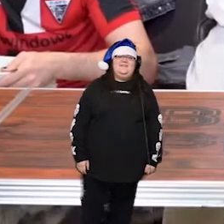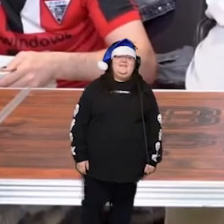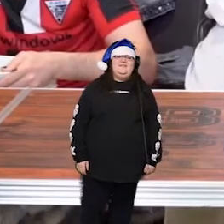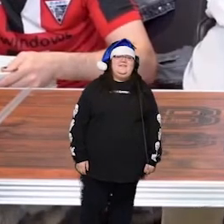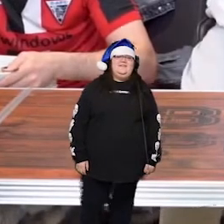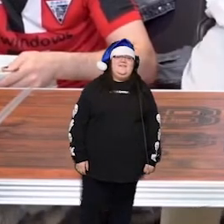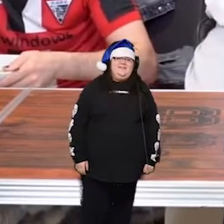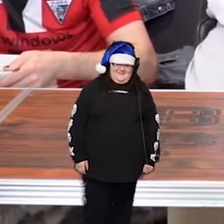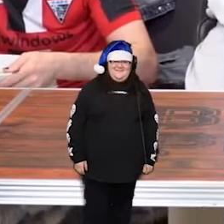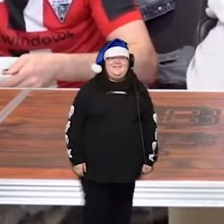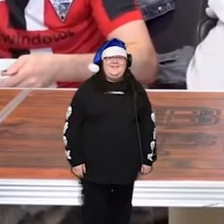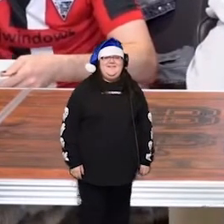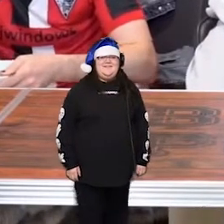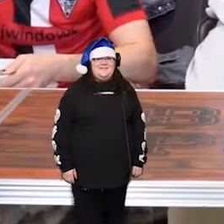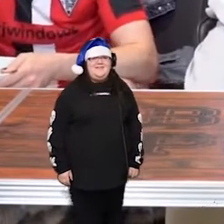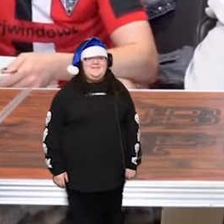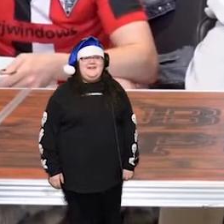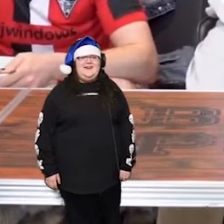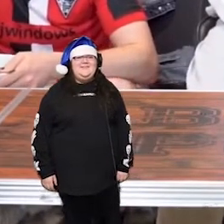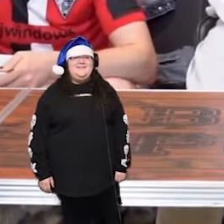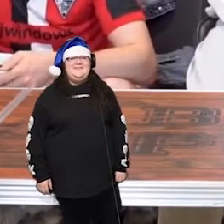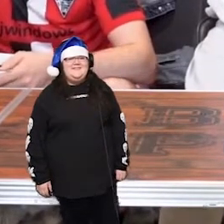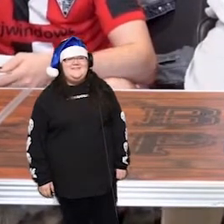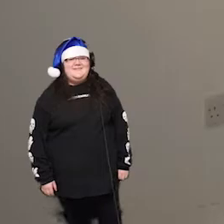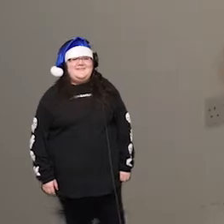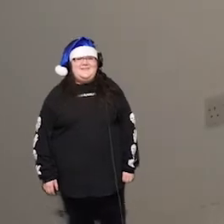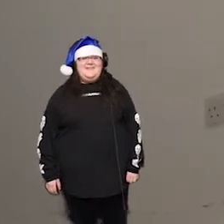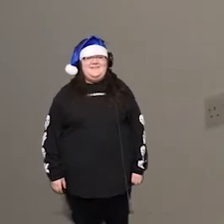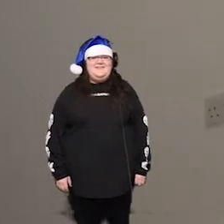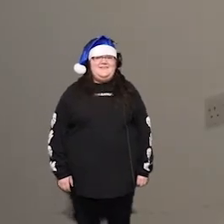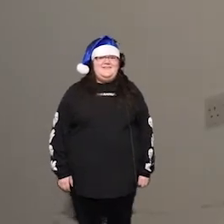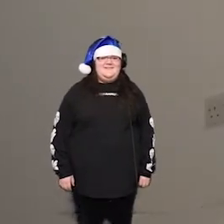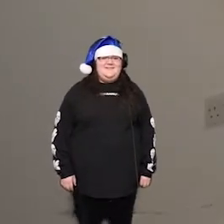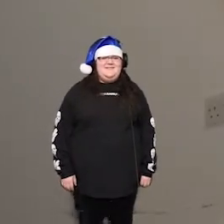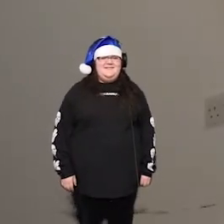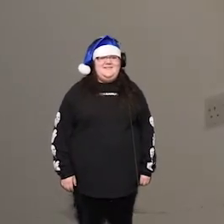Woody. Is that it? Yes, it is.